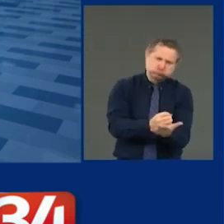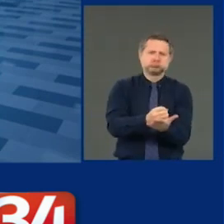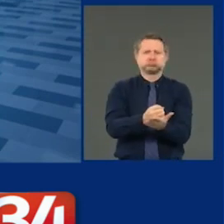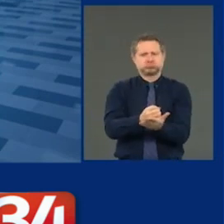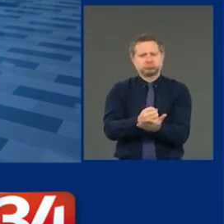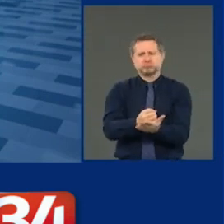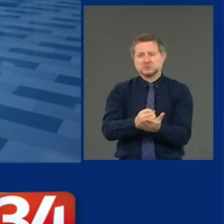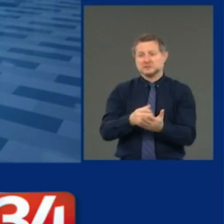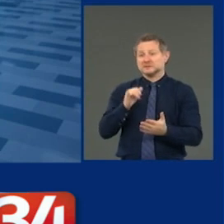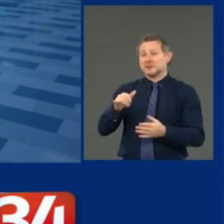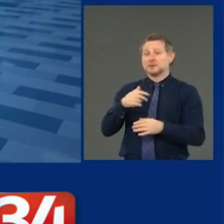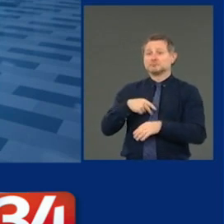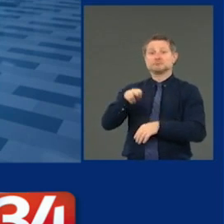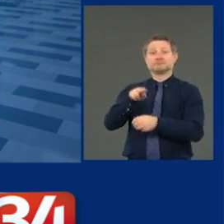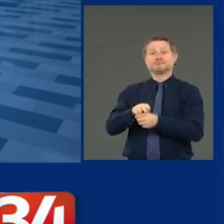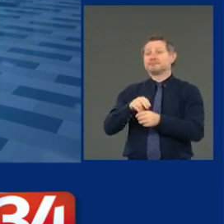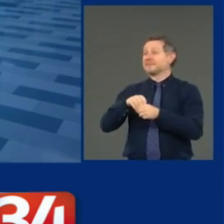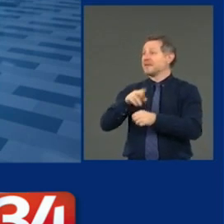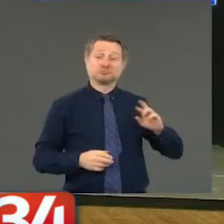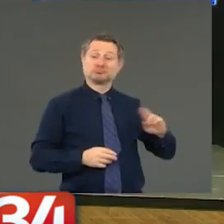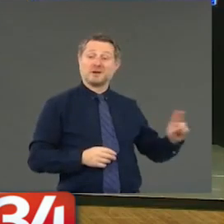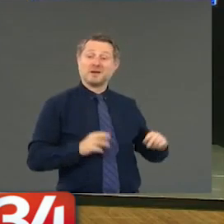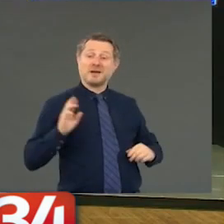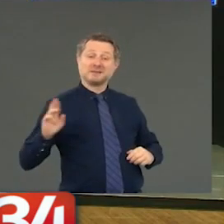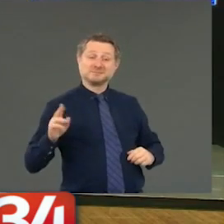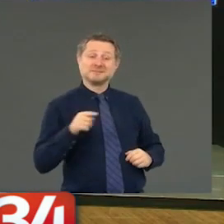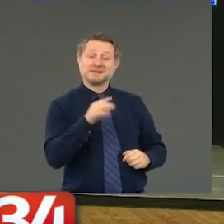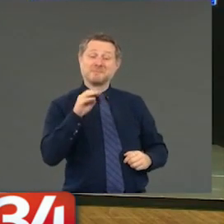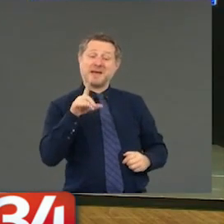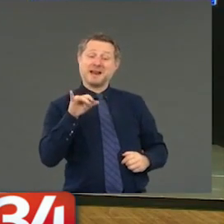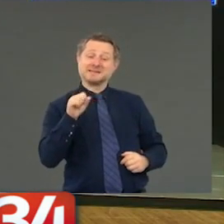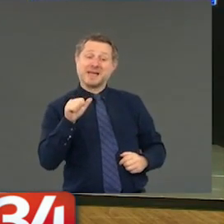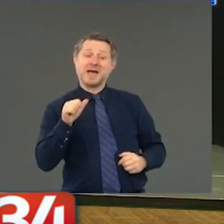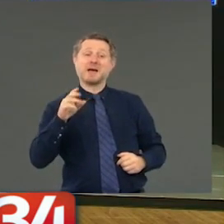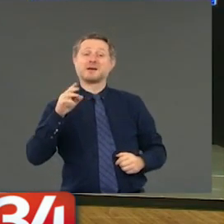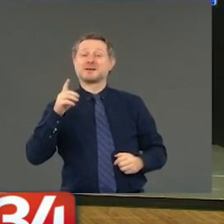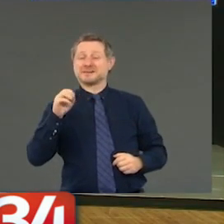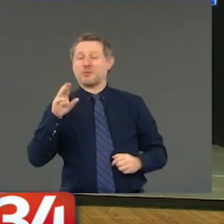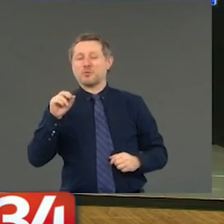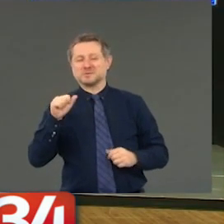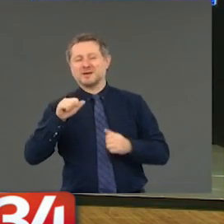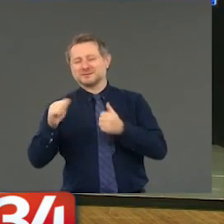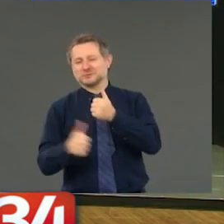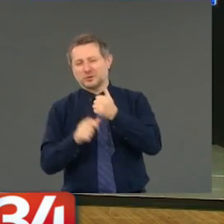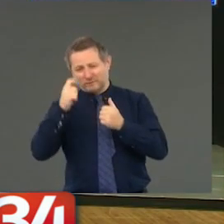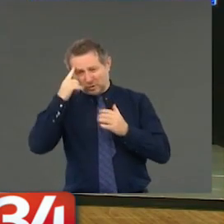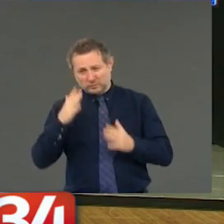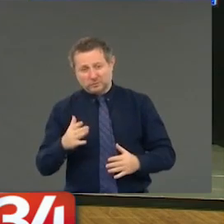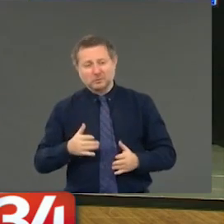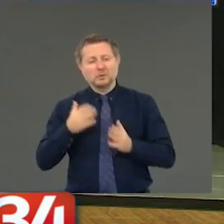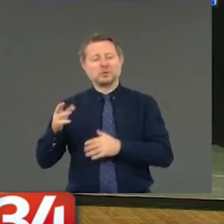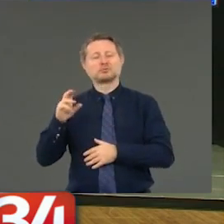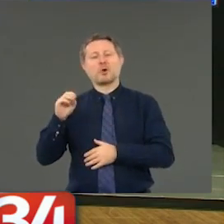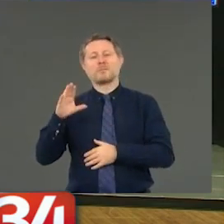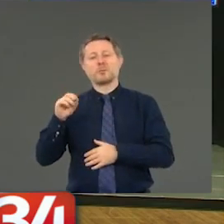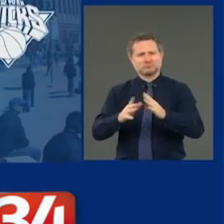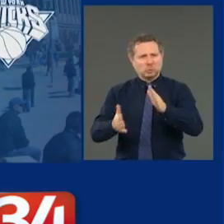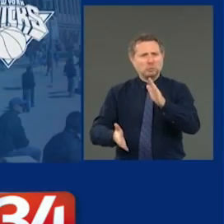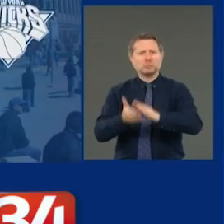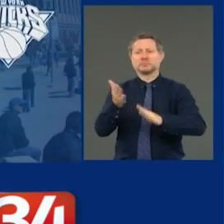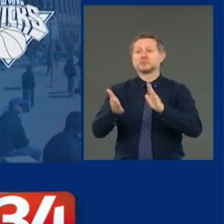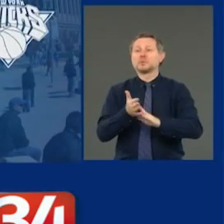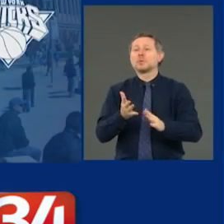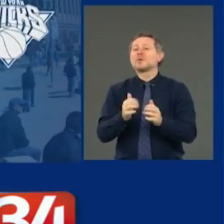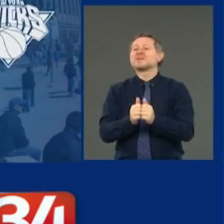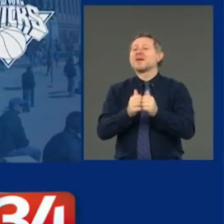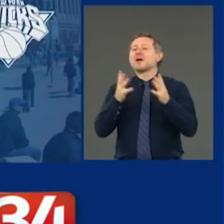isolated, not being able to see their family, friends. The governor is also encouraging sports teams to start up again without fans. This